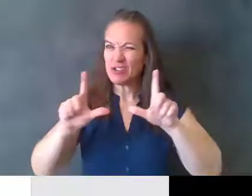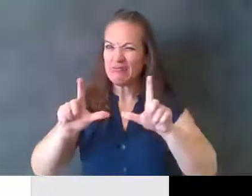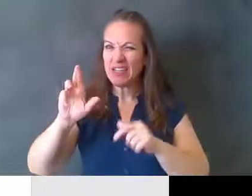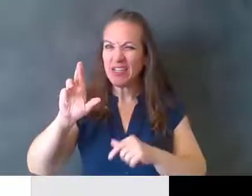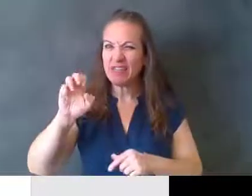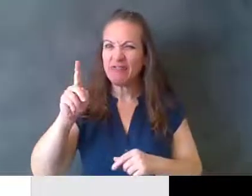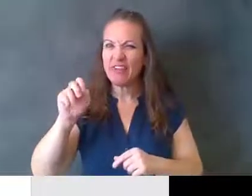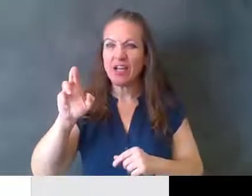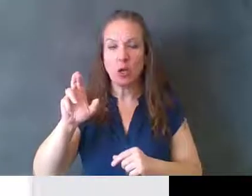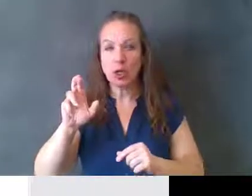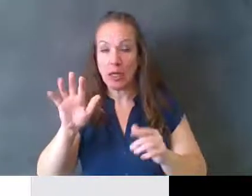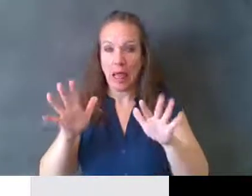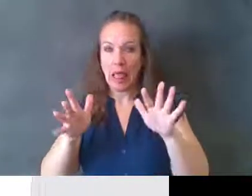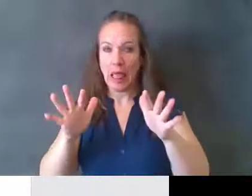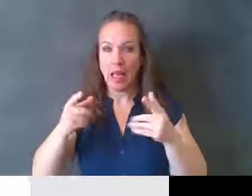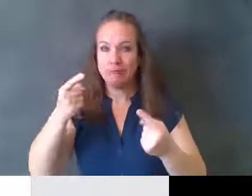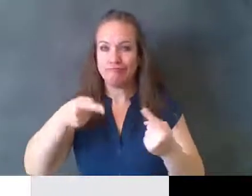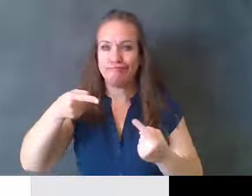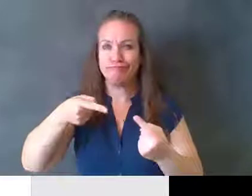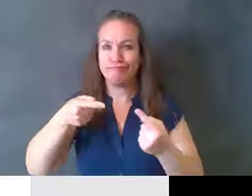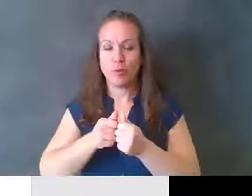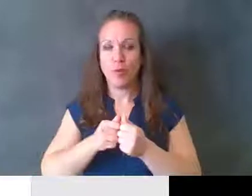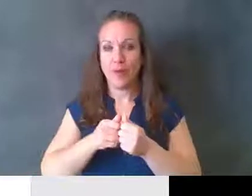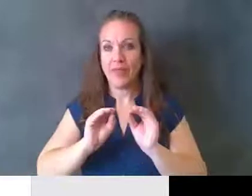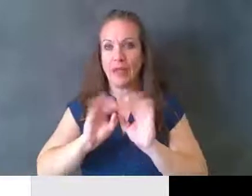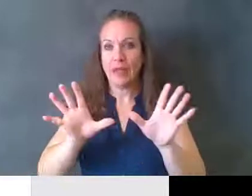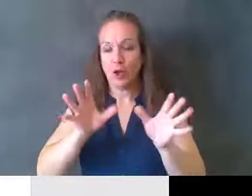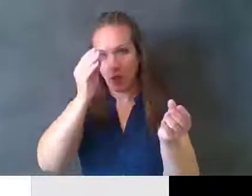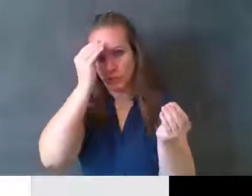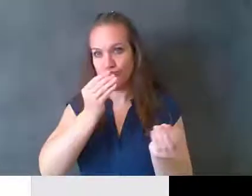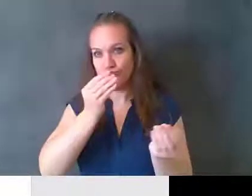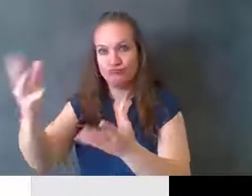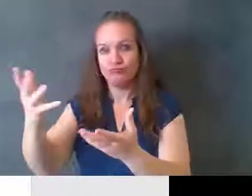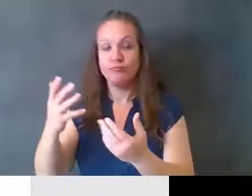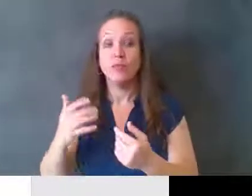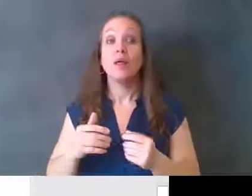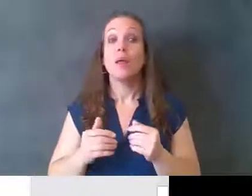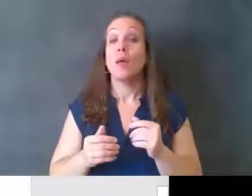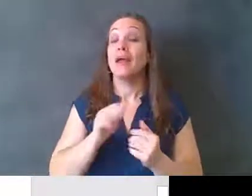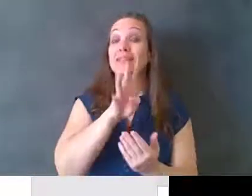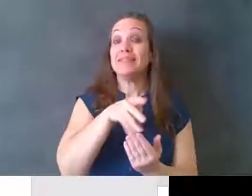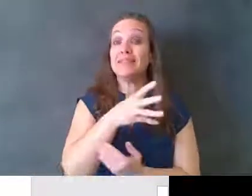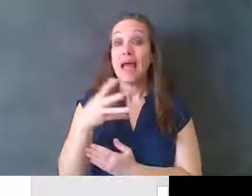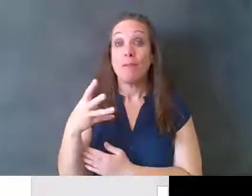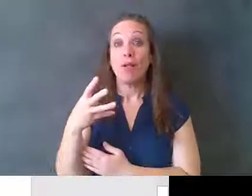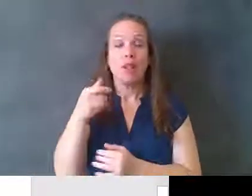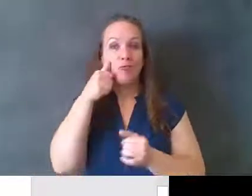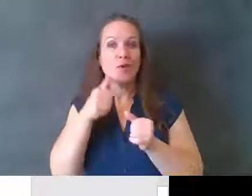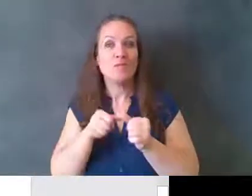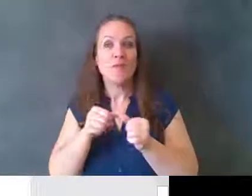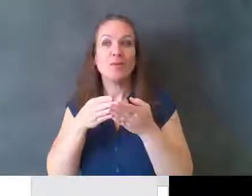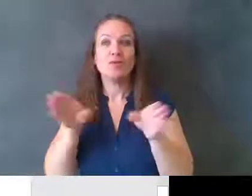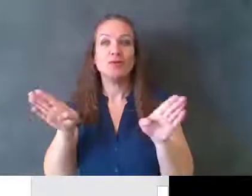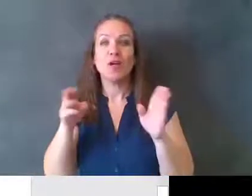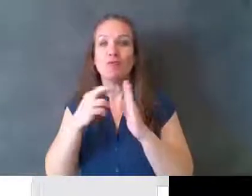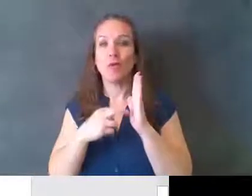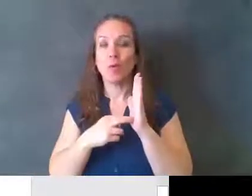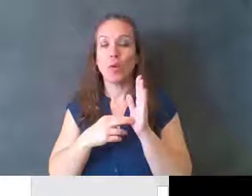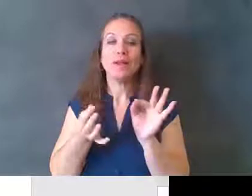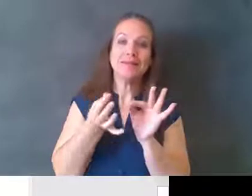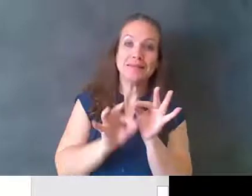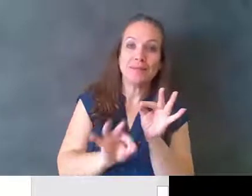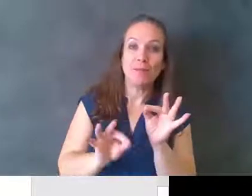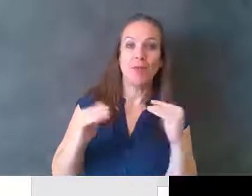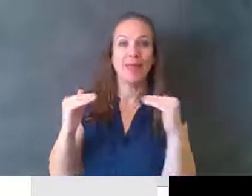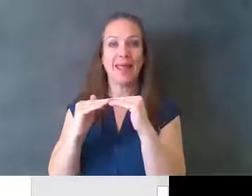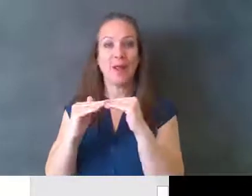that meaning. So whenever possible with tables, simple is better. So you'll see my table here, and you